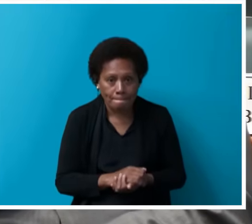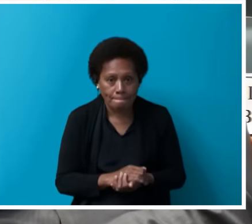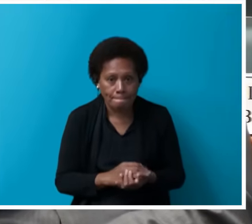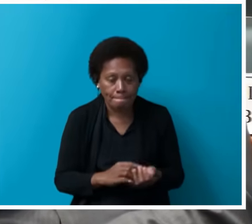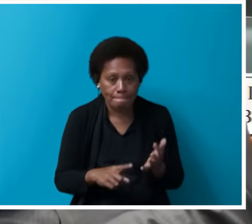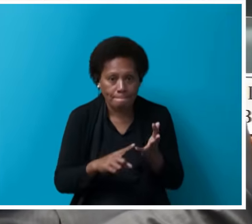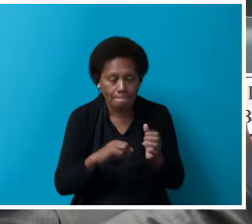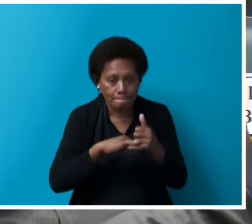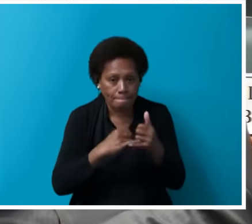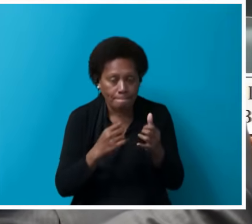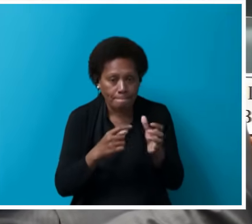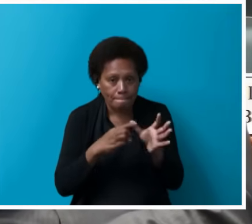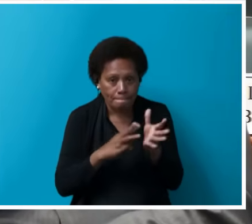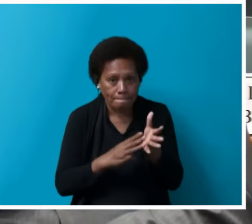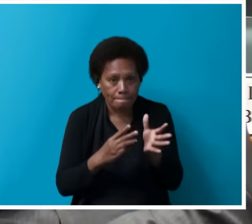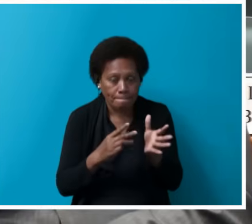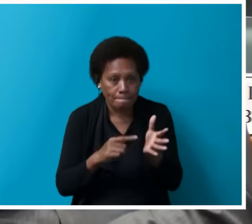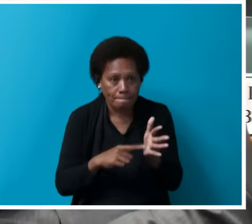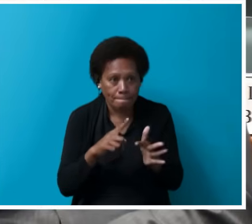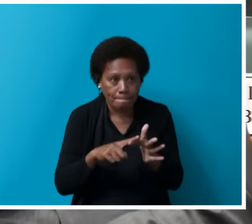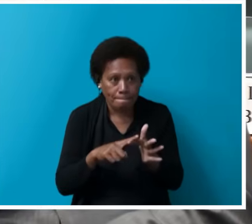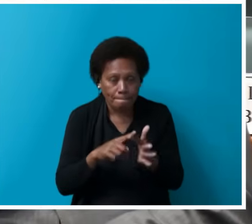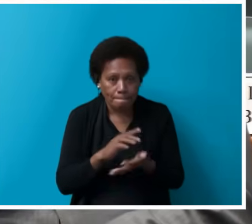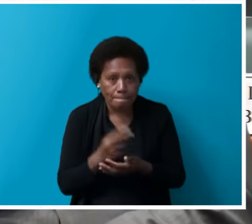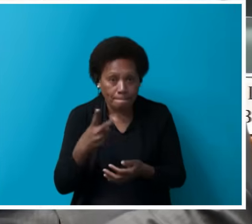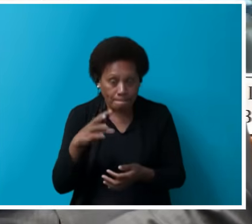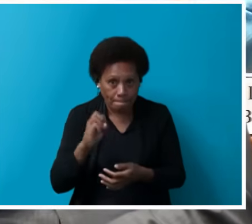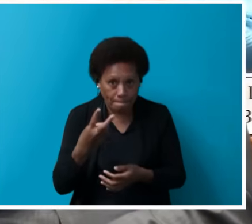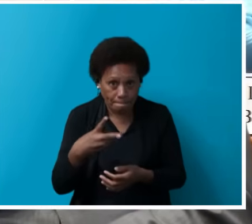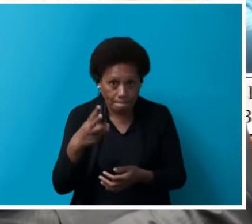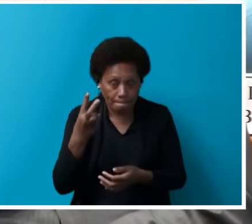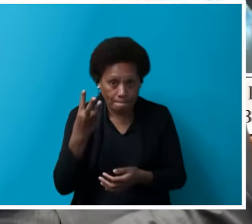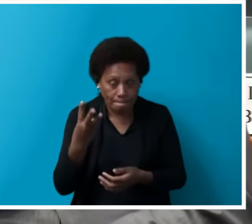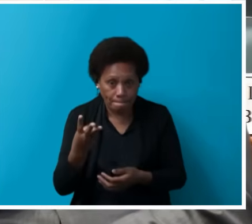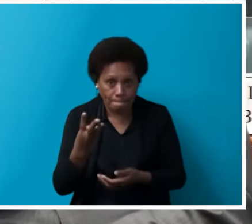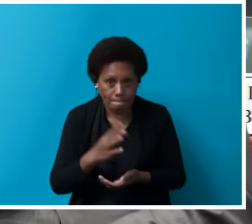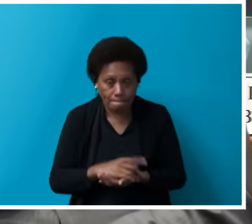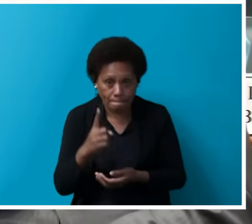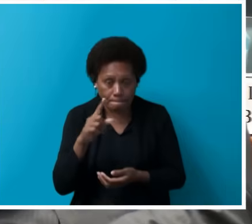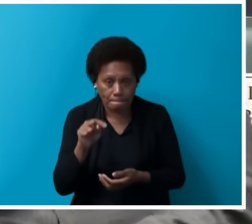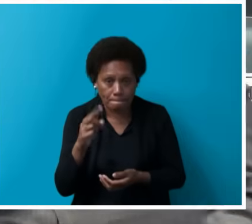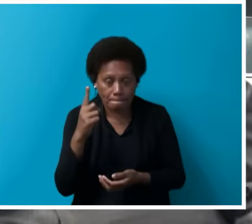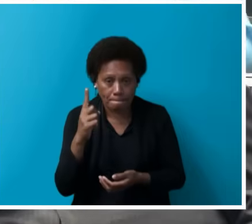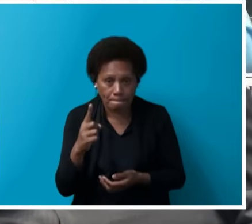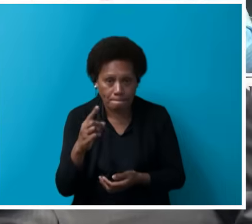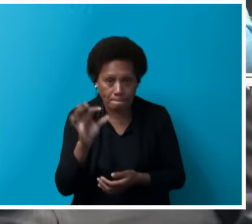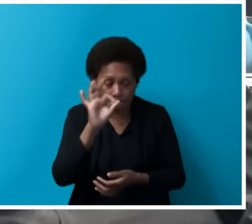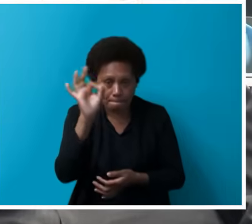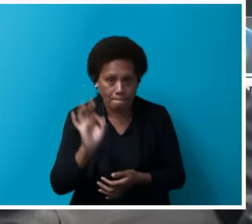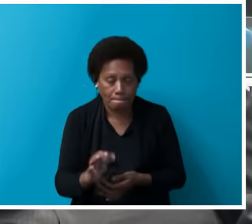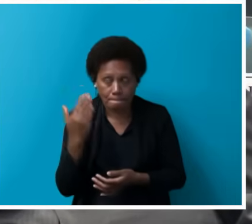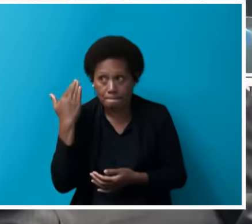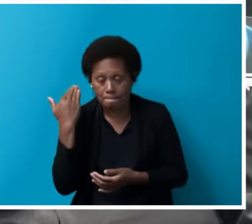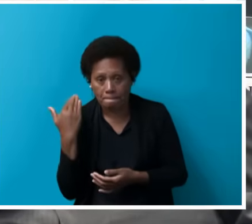that, the inflation rate in 2023 was 5.1%. Last year, end of the